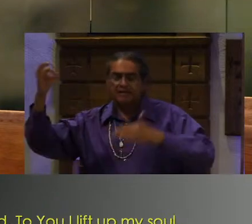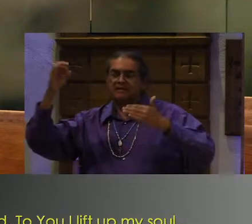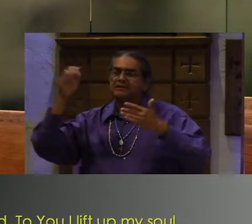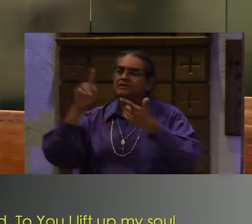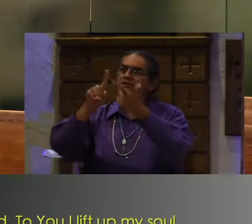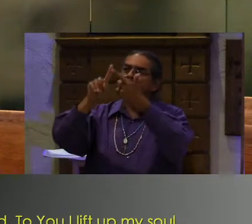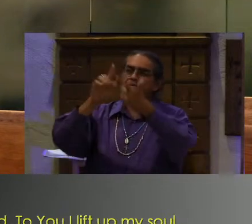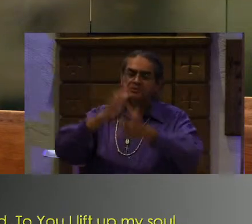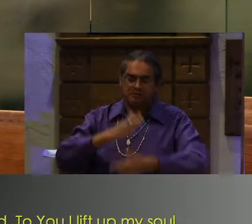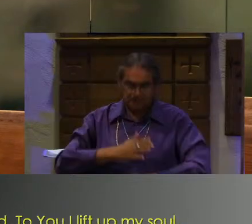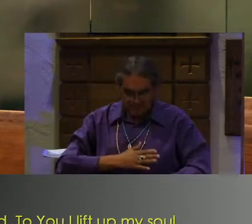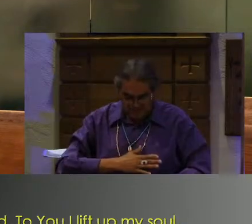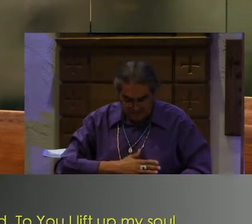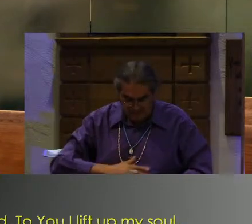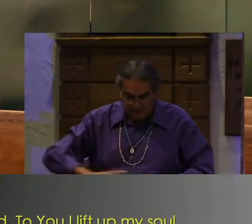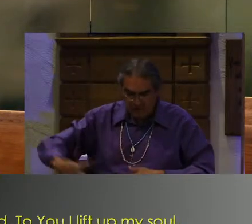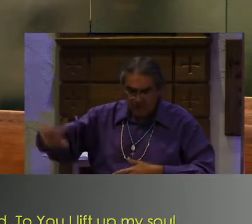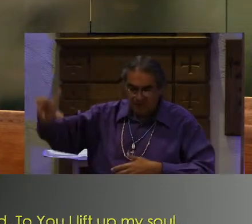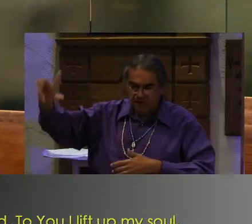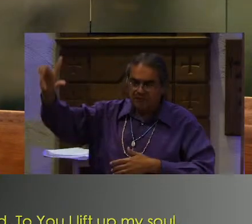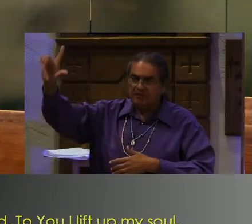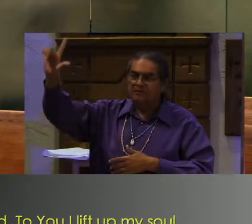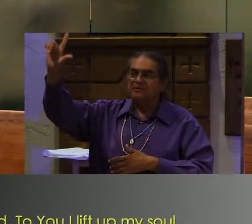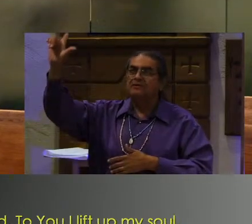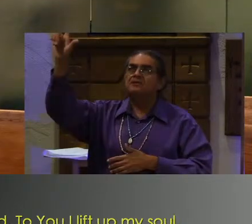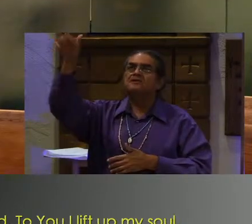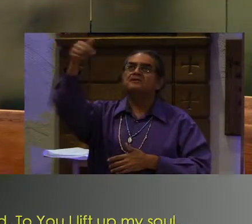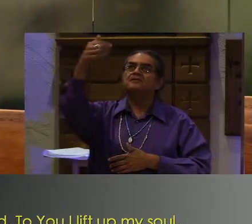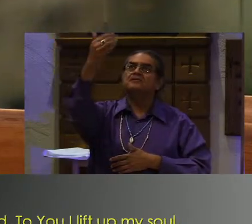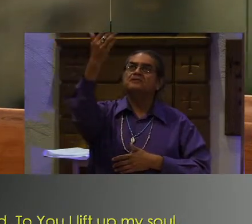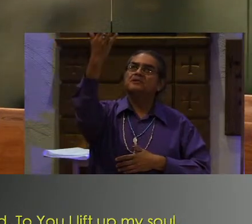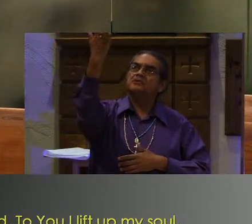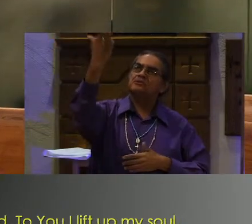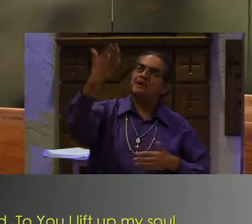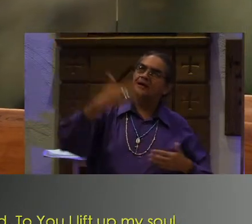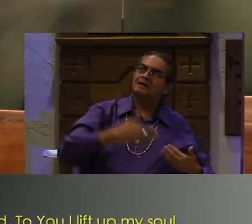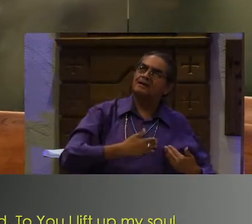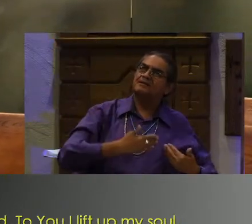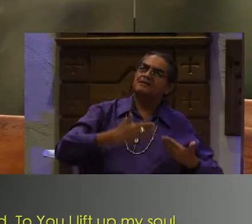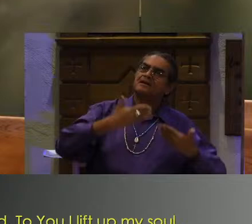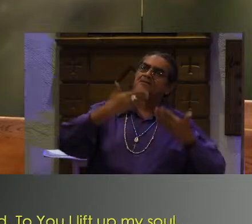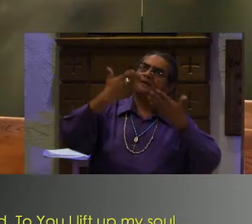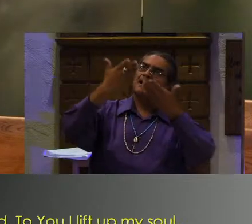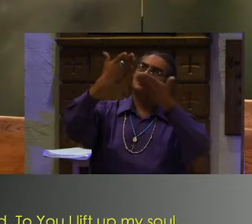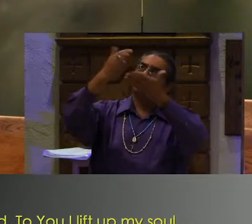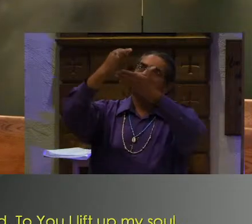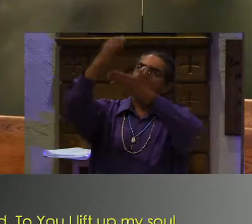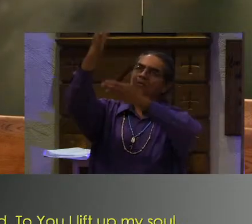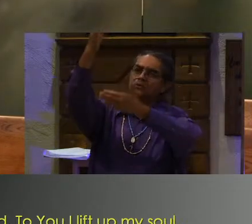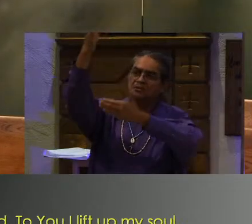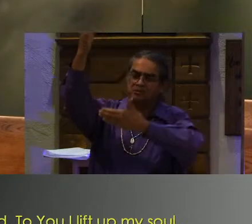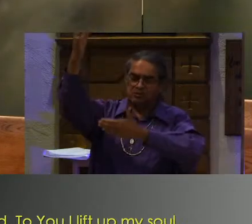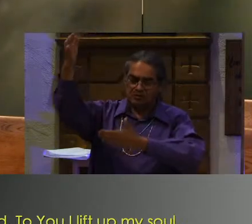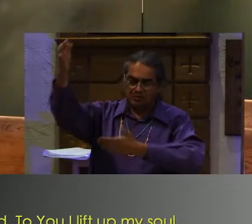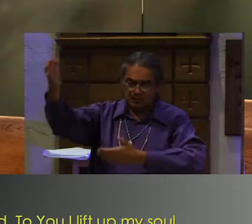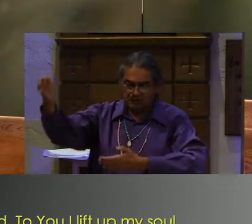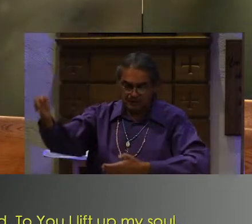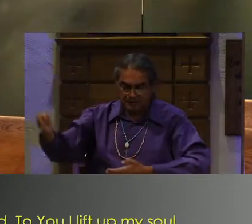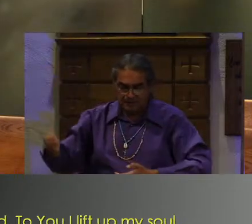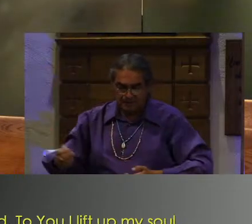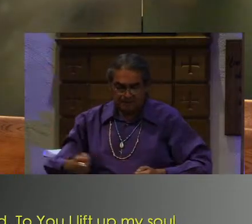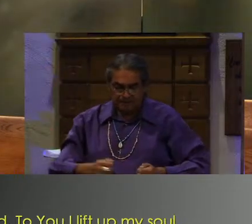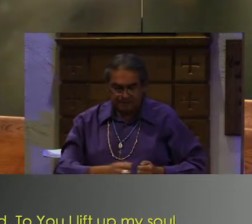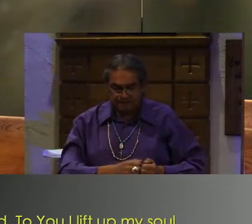spirit to my Lord, to you I lift up my soul.